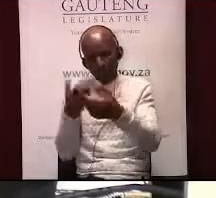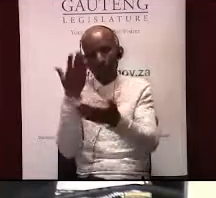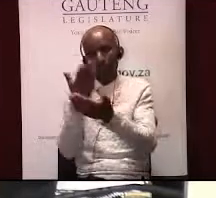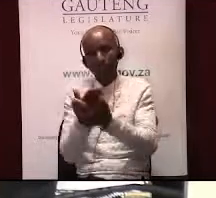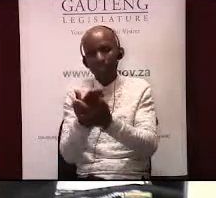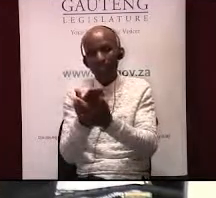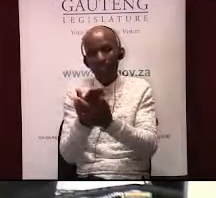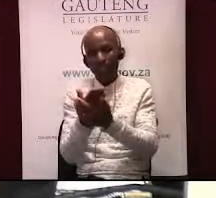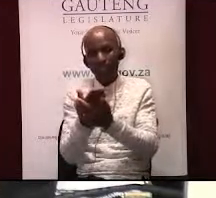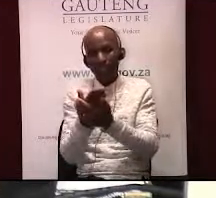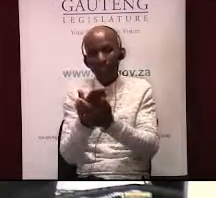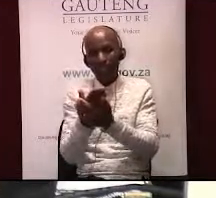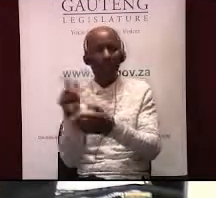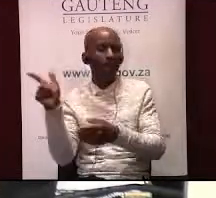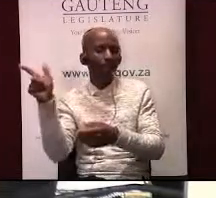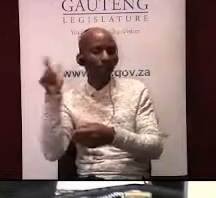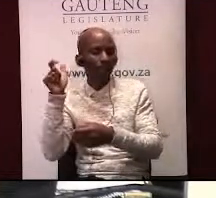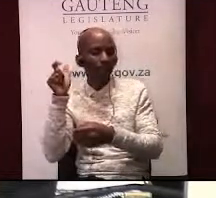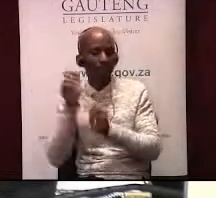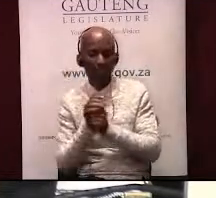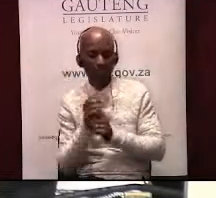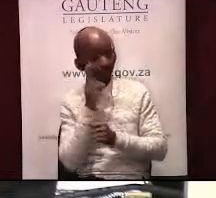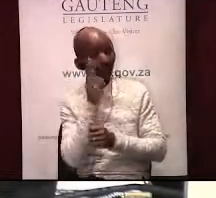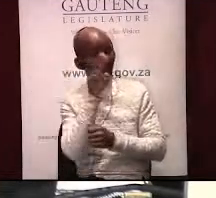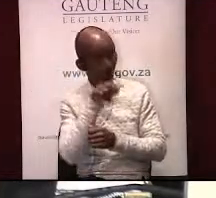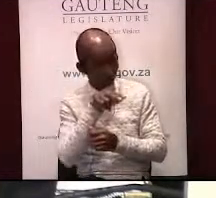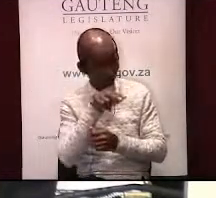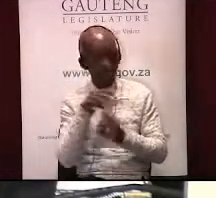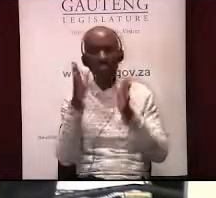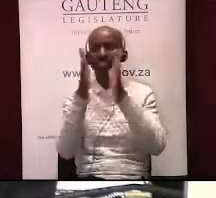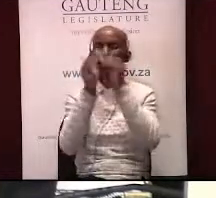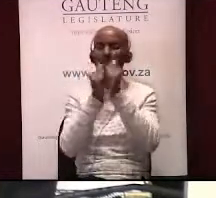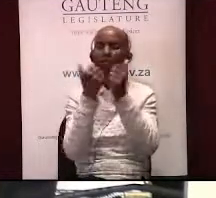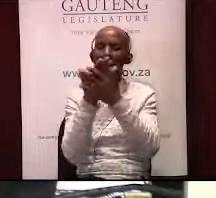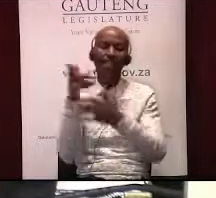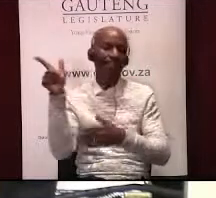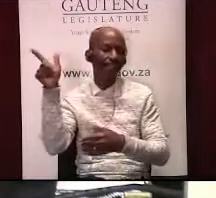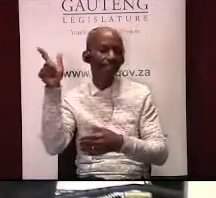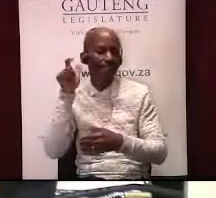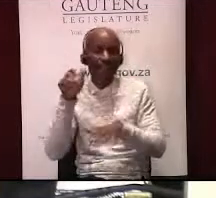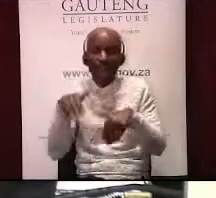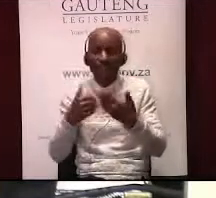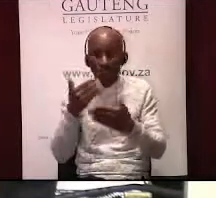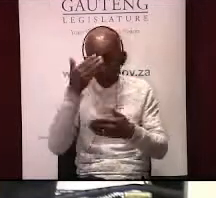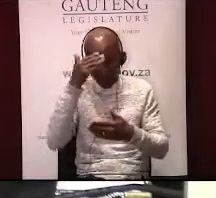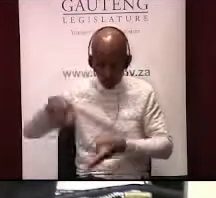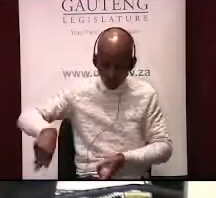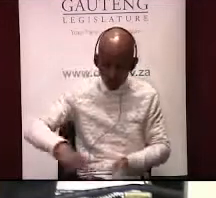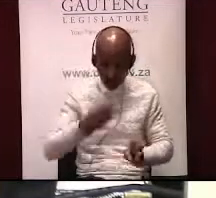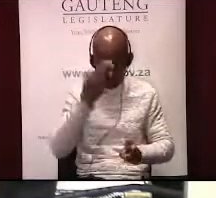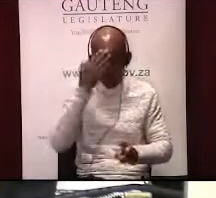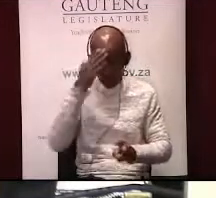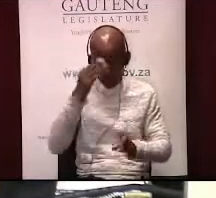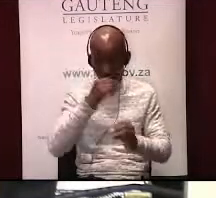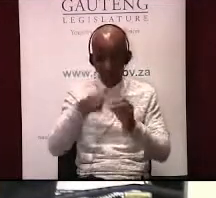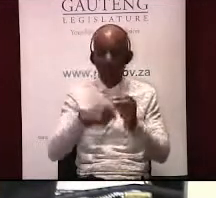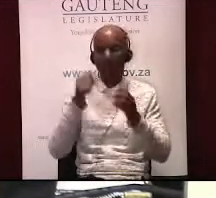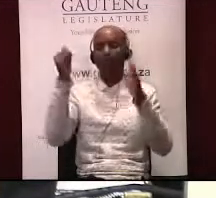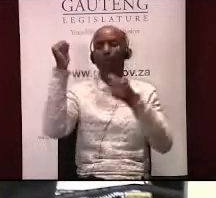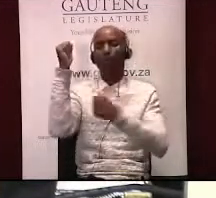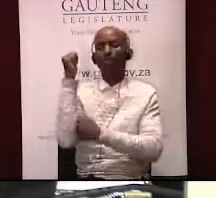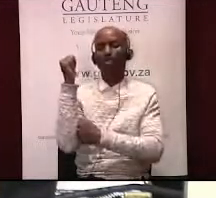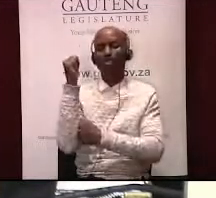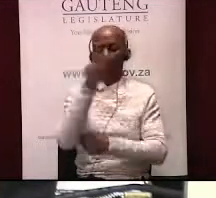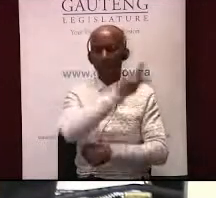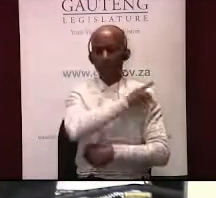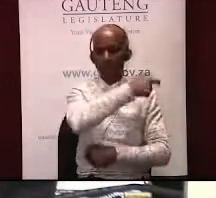pay special attention to that summit so that we can hear as to the way forward in terms of the Office of the